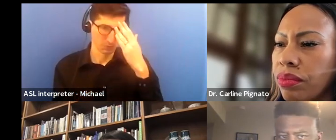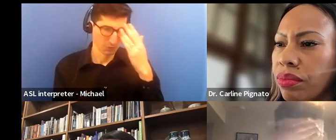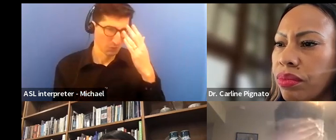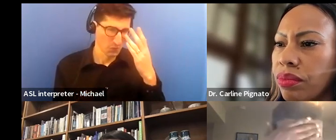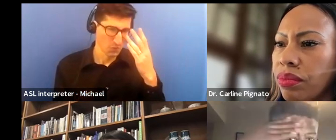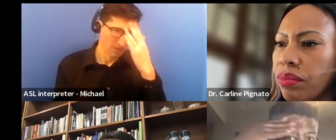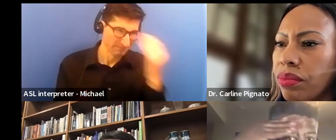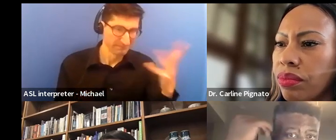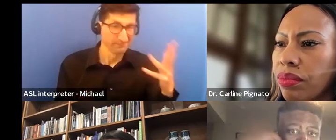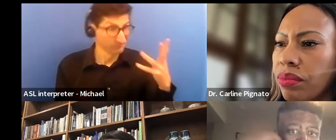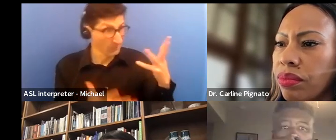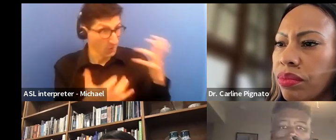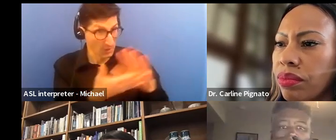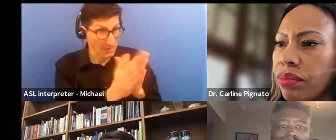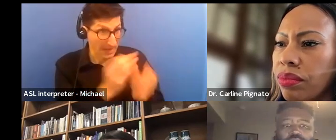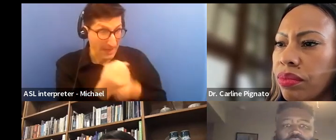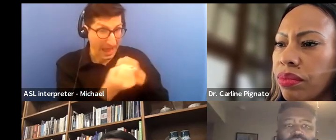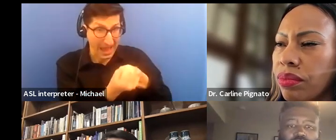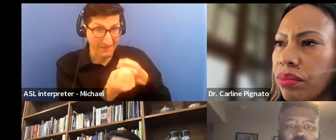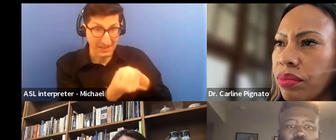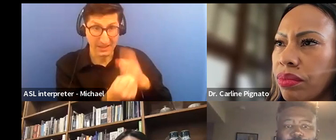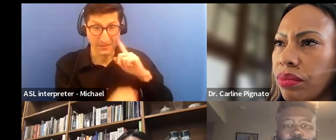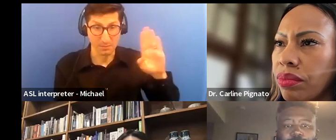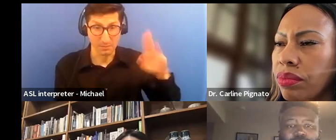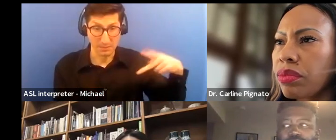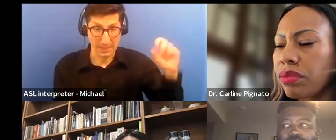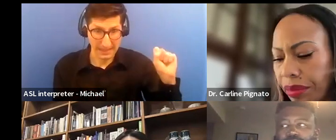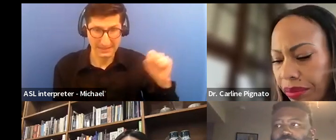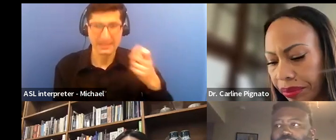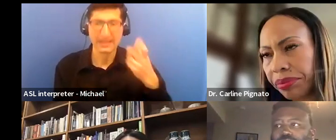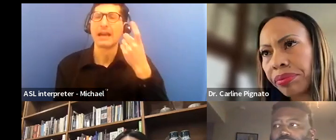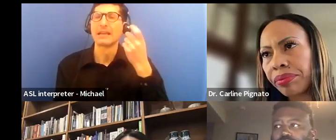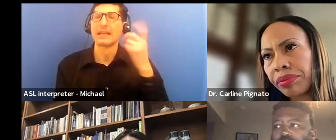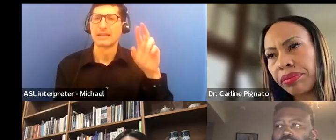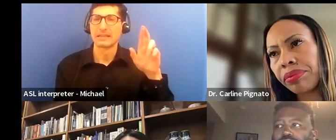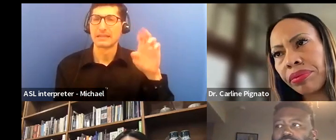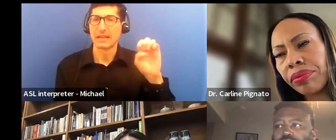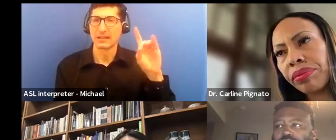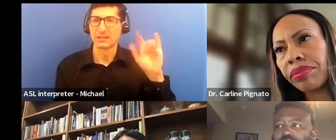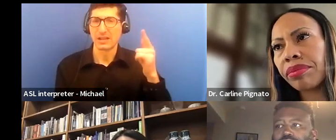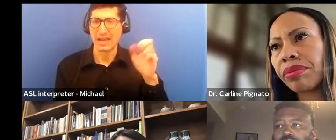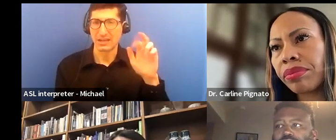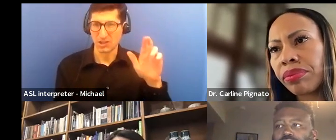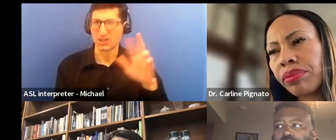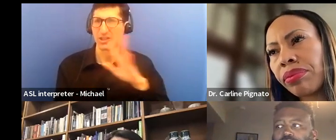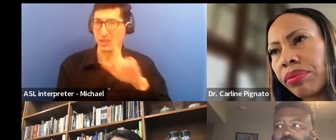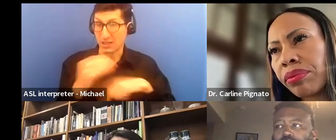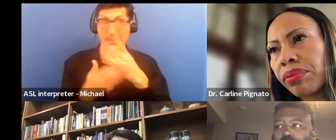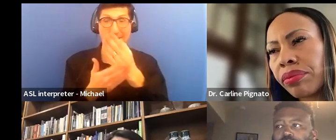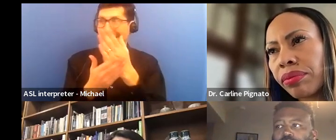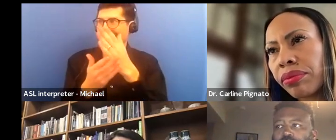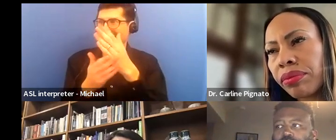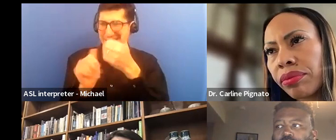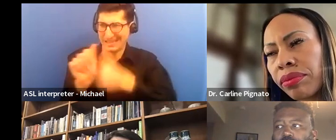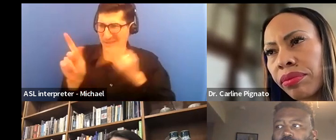tight. And so the caution that Dr. Edinger put out there about community members scattering doing their own research and whatnot, and even